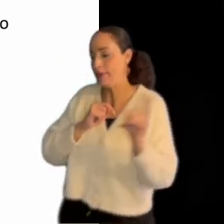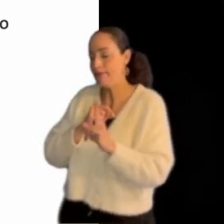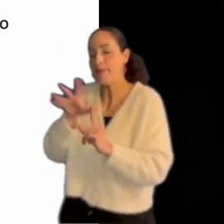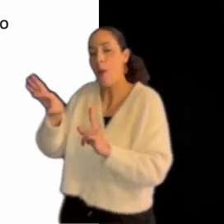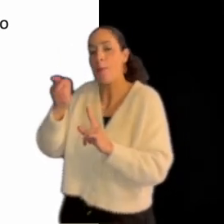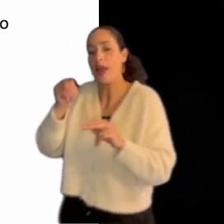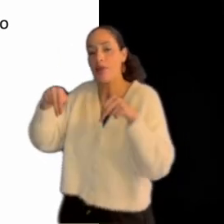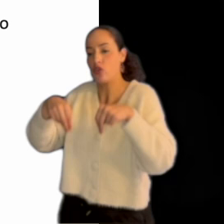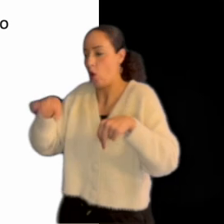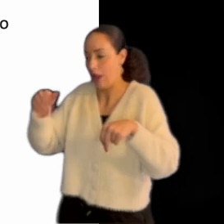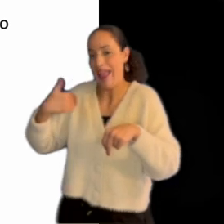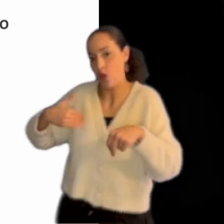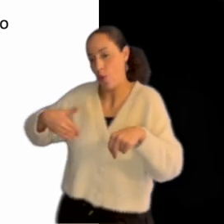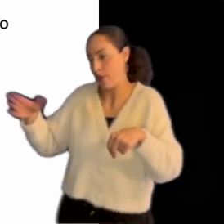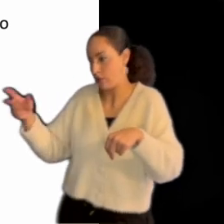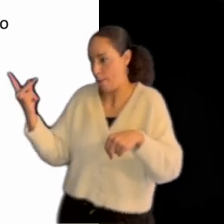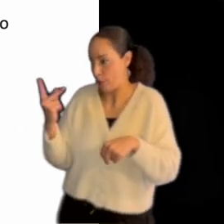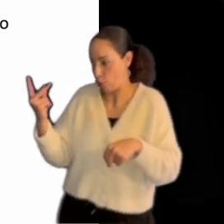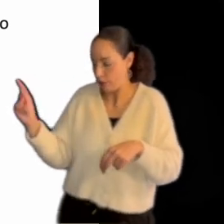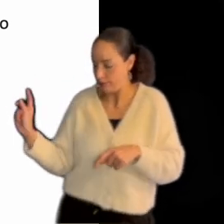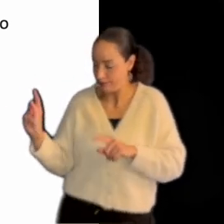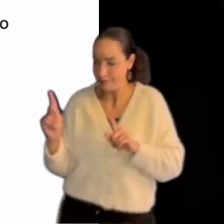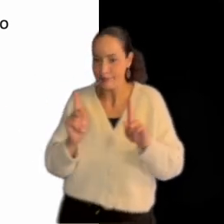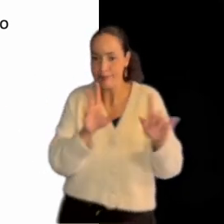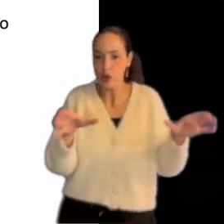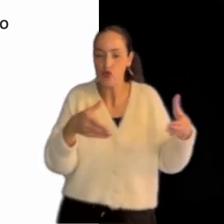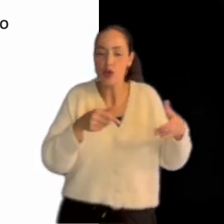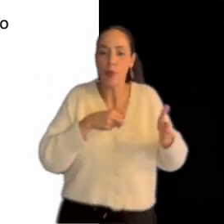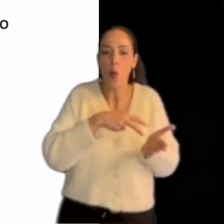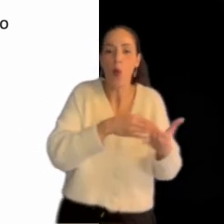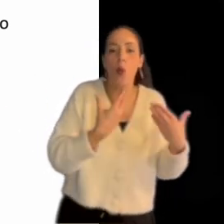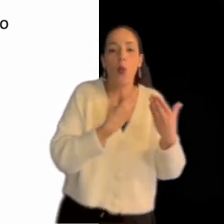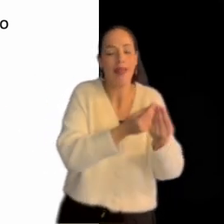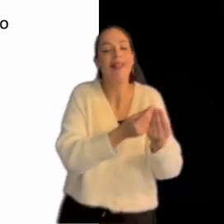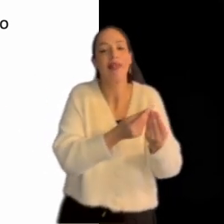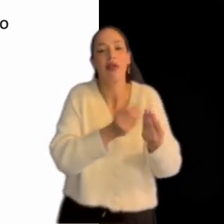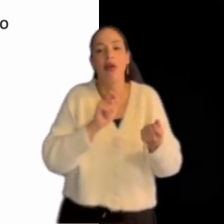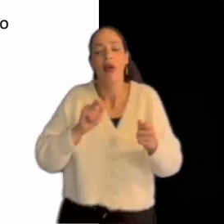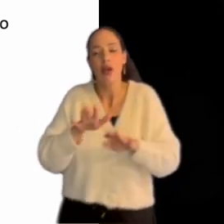meet them in the park. This increased her confidence to travel to other places on her own